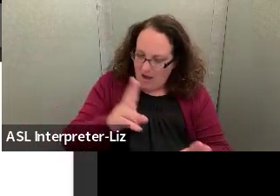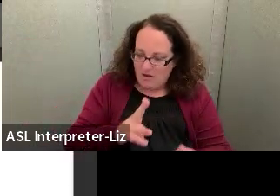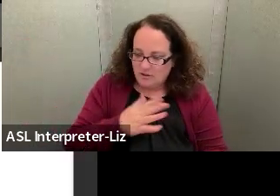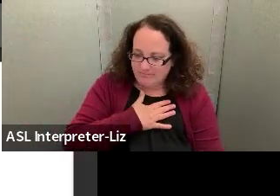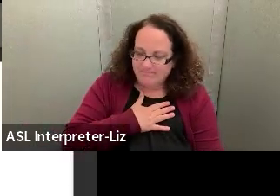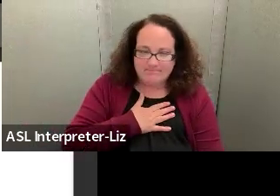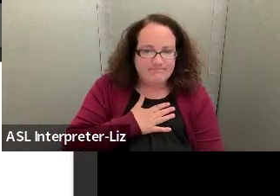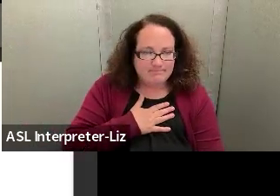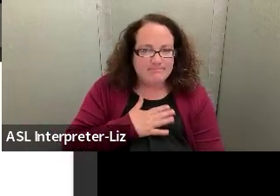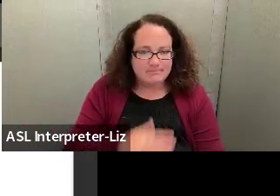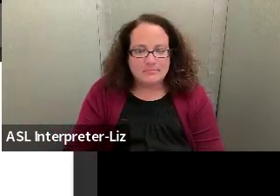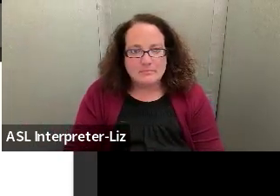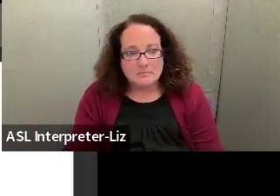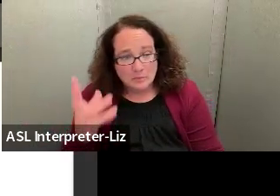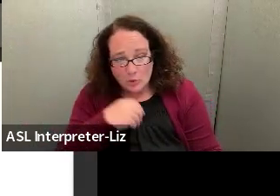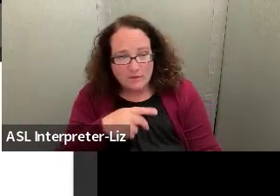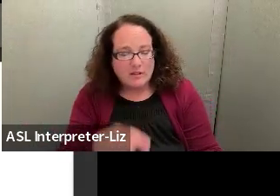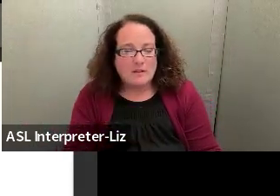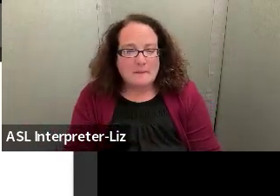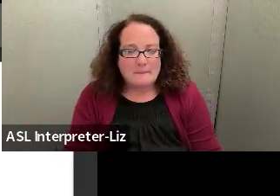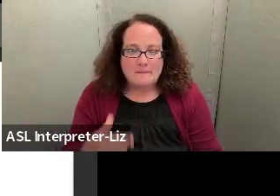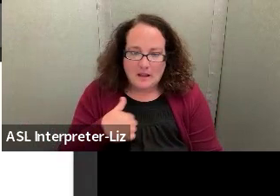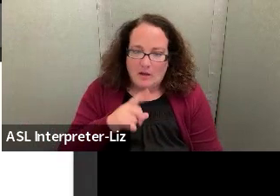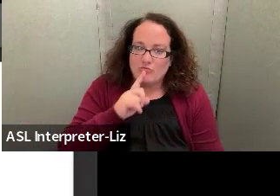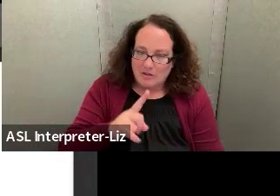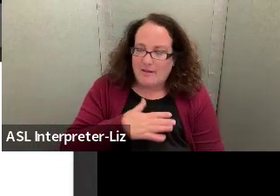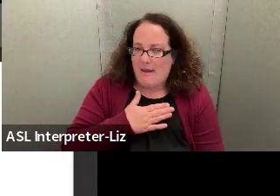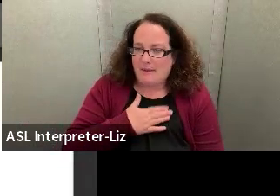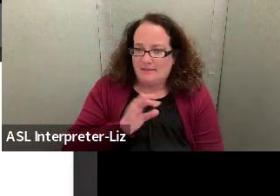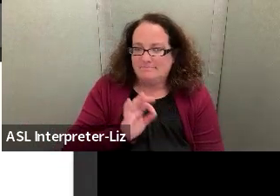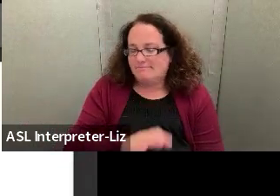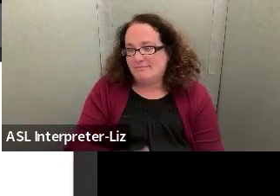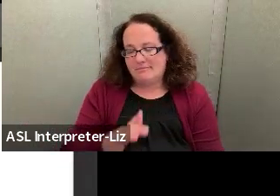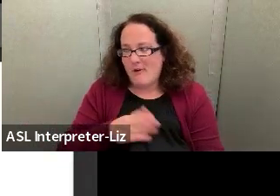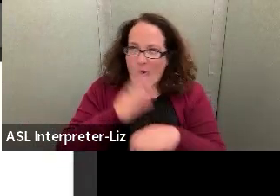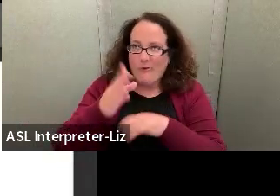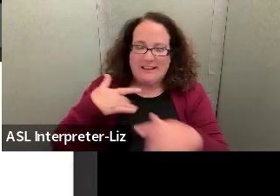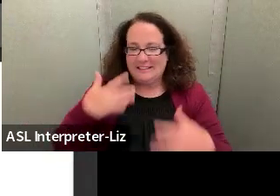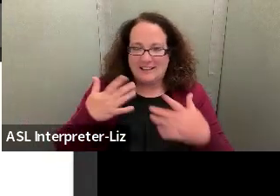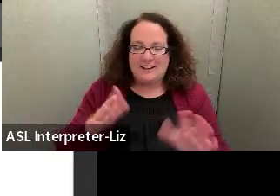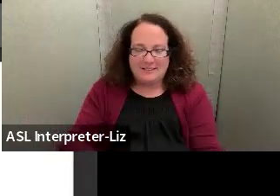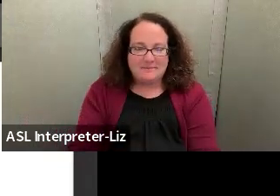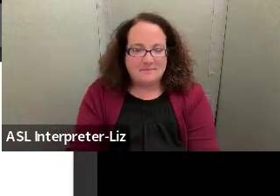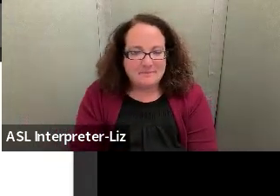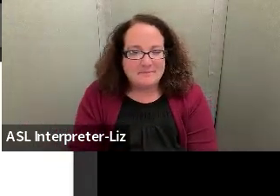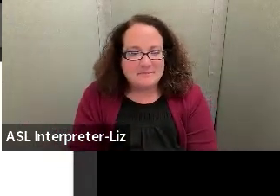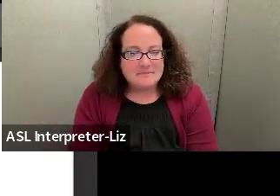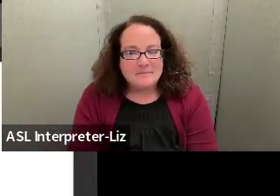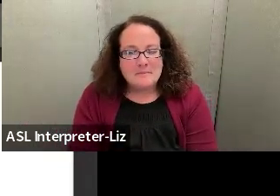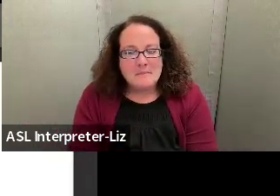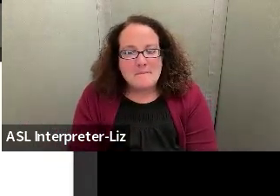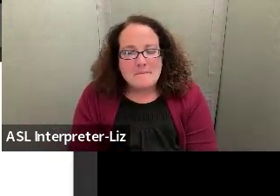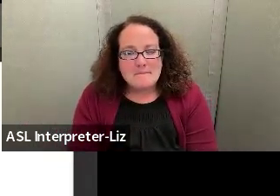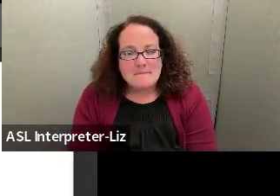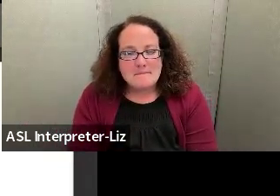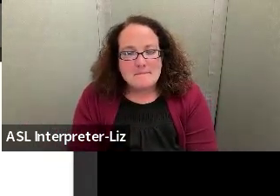Yeah. It's beautiful. Yeah, Yeah. like I'm really, really, really happy. I'm really excited about it actually. Yeah. It's